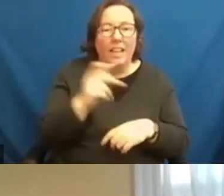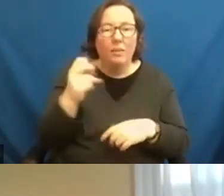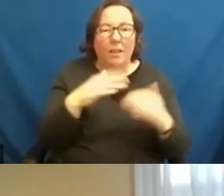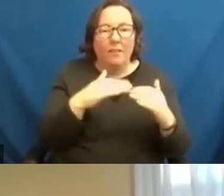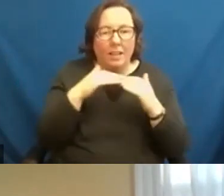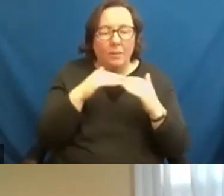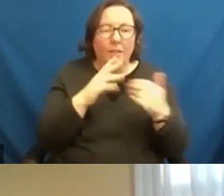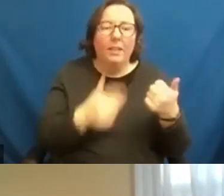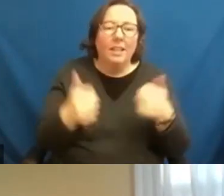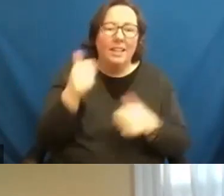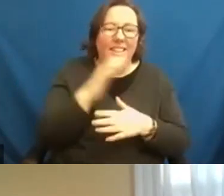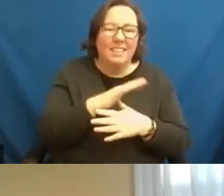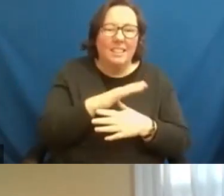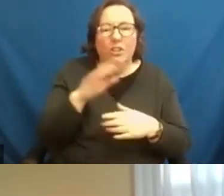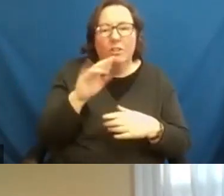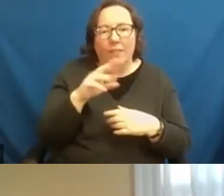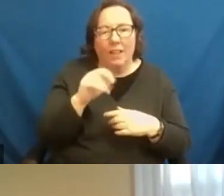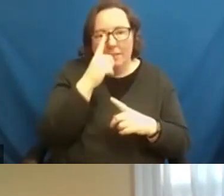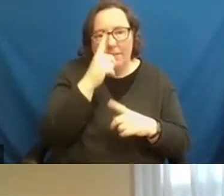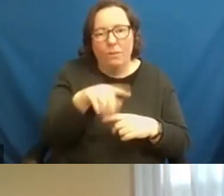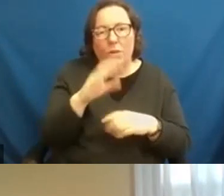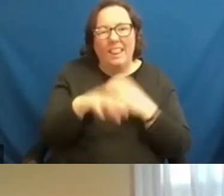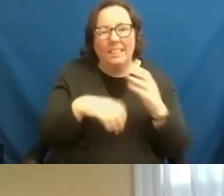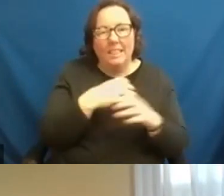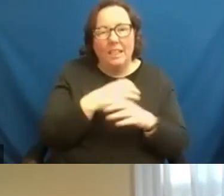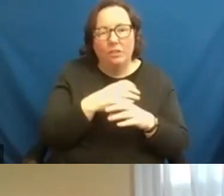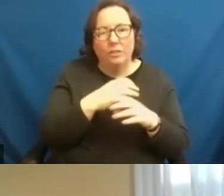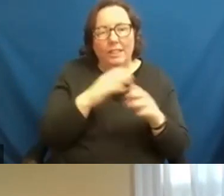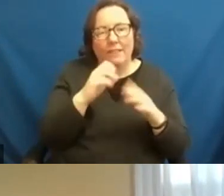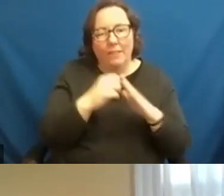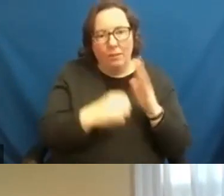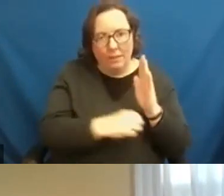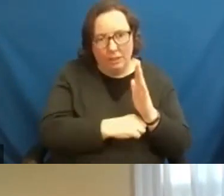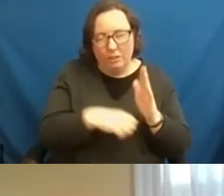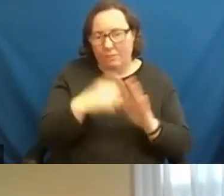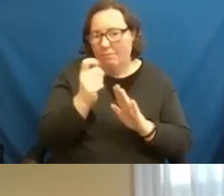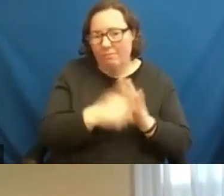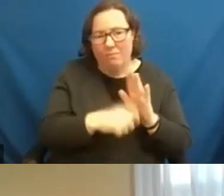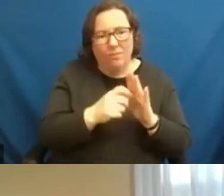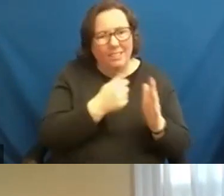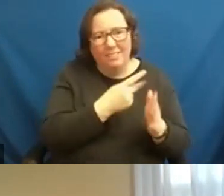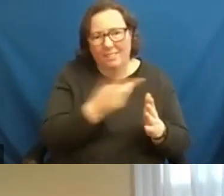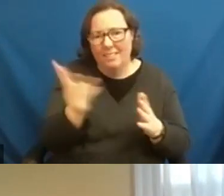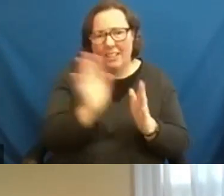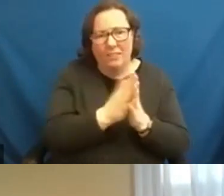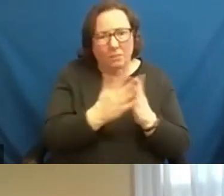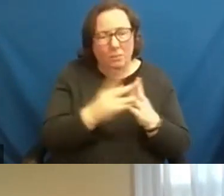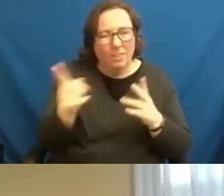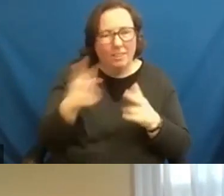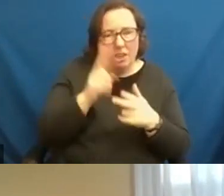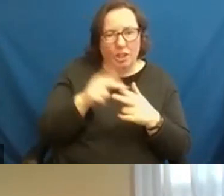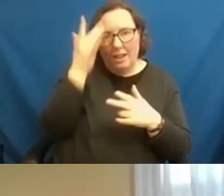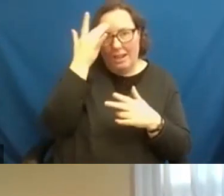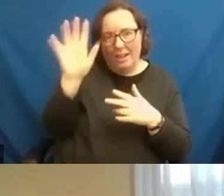Century Foundation. He is the author or editor of 17 books and has been called the intellectual father of the